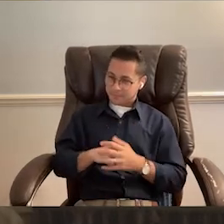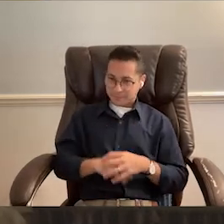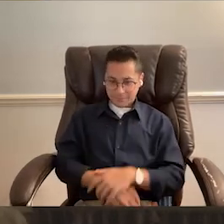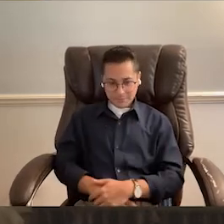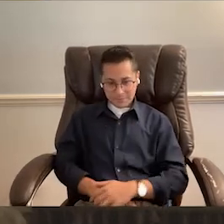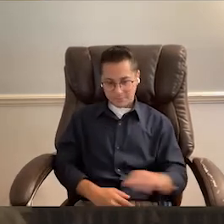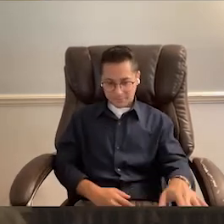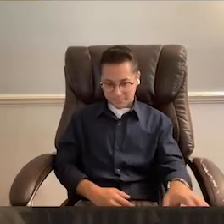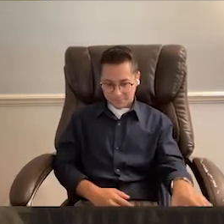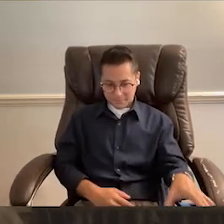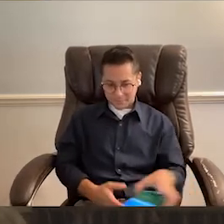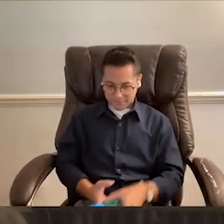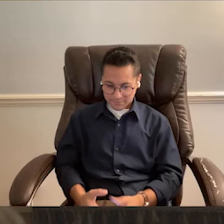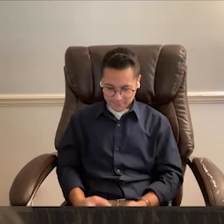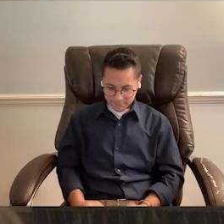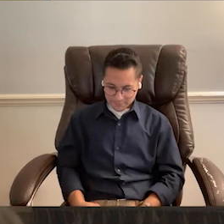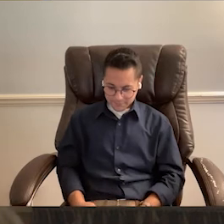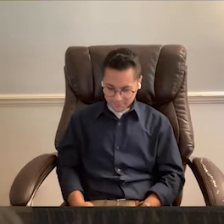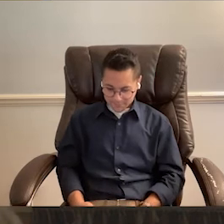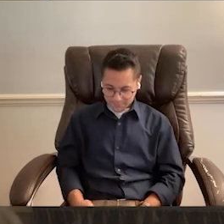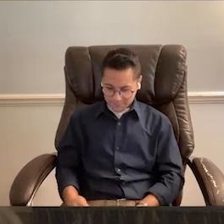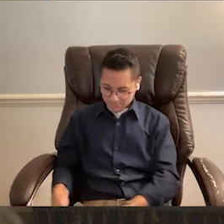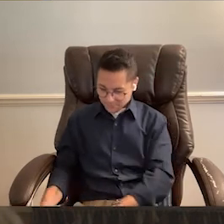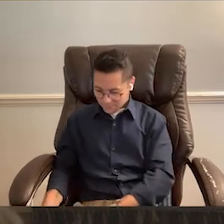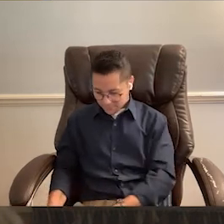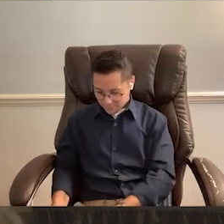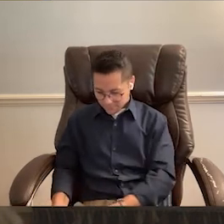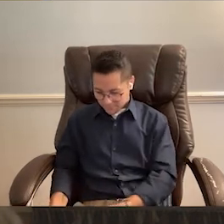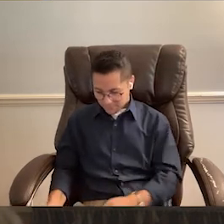Yes, ma'am. I have a question about the OCD.